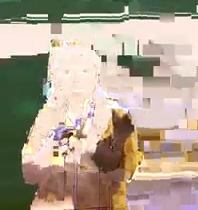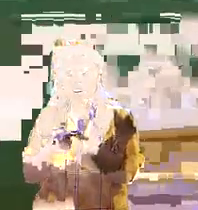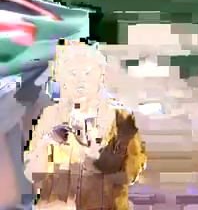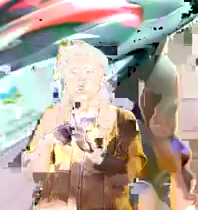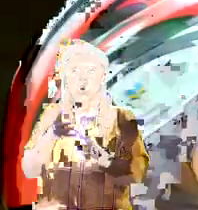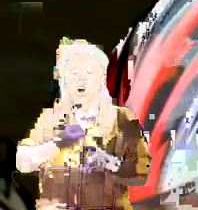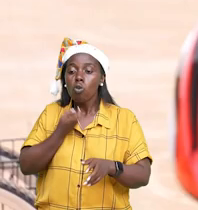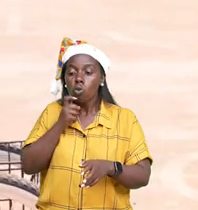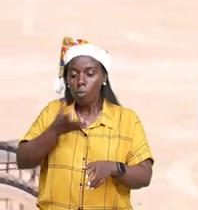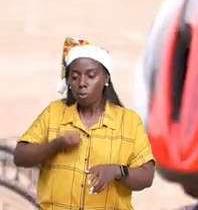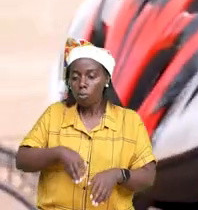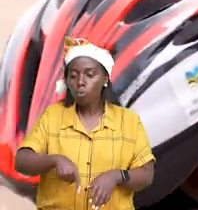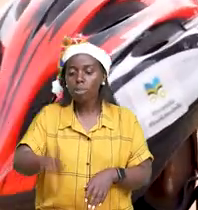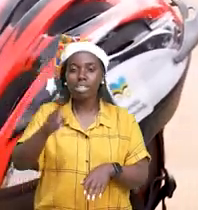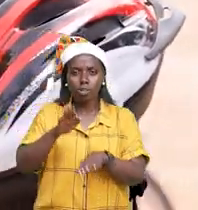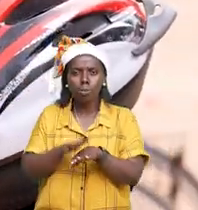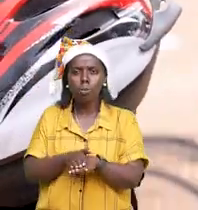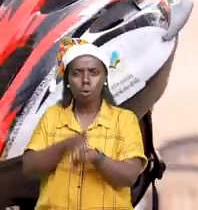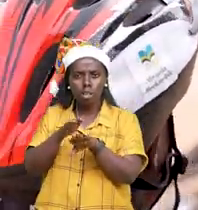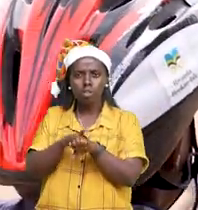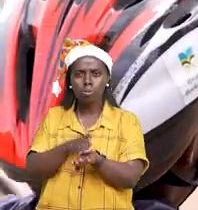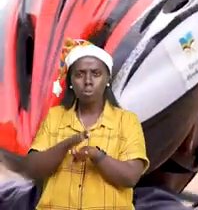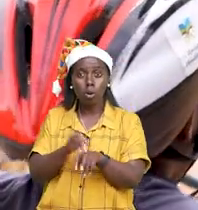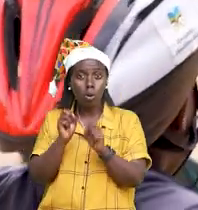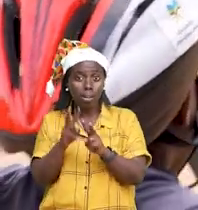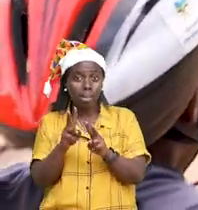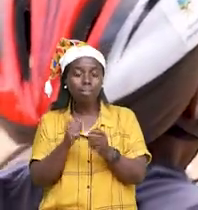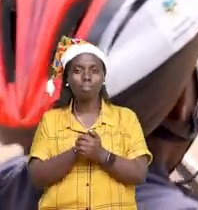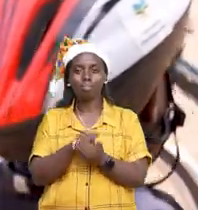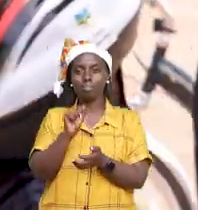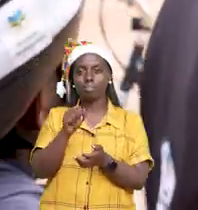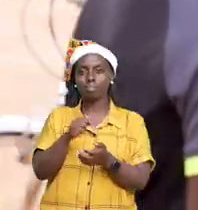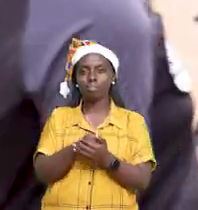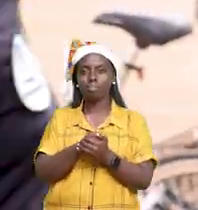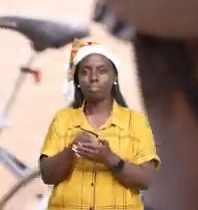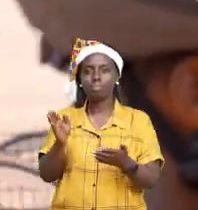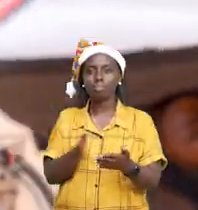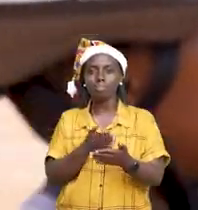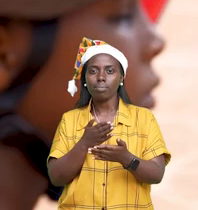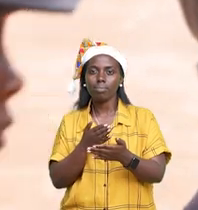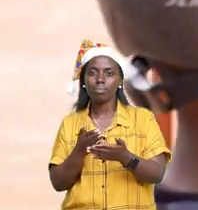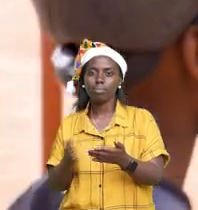You have to go slow, okay? Yeah.